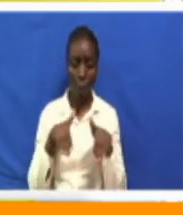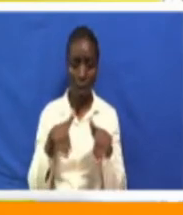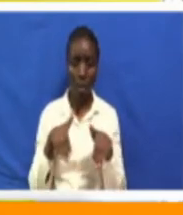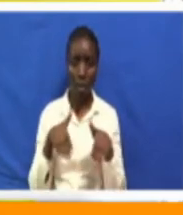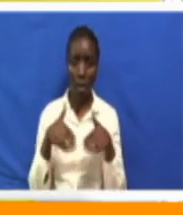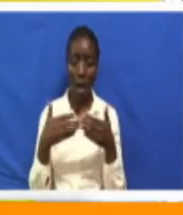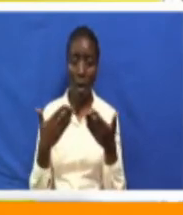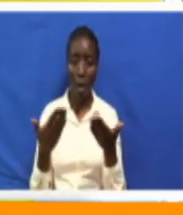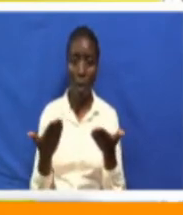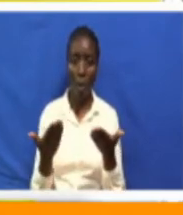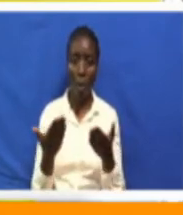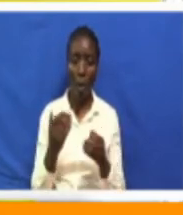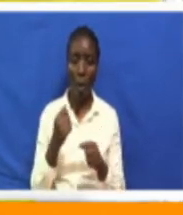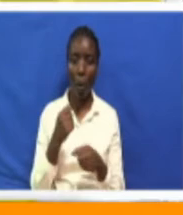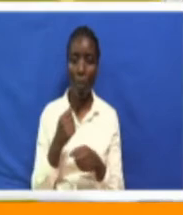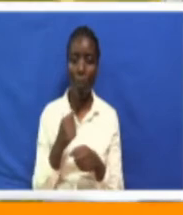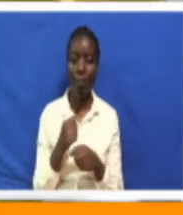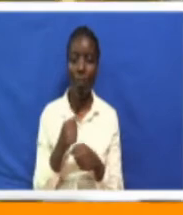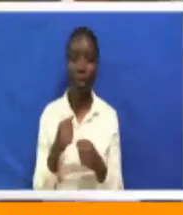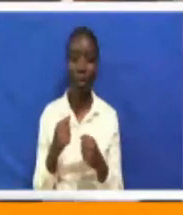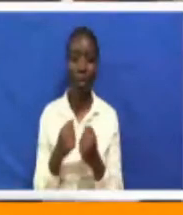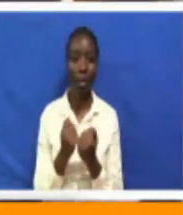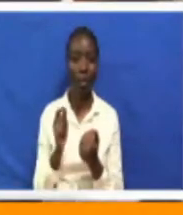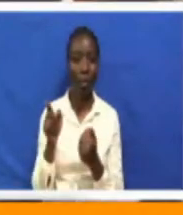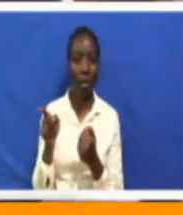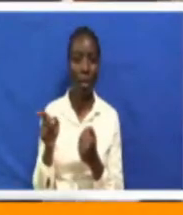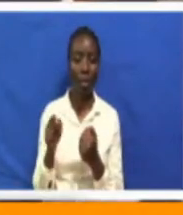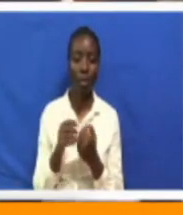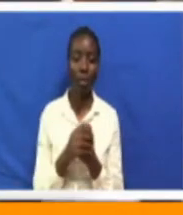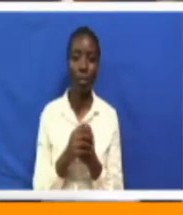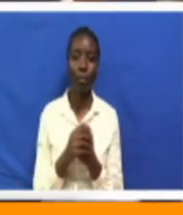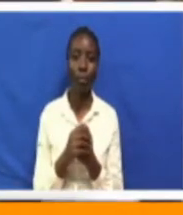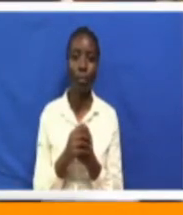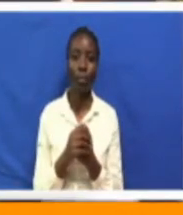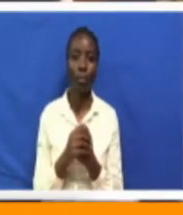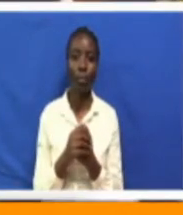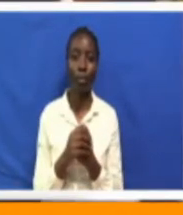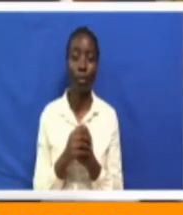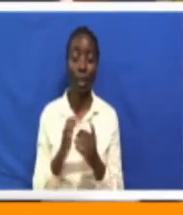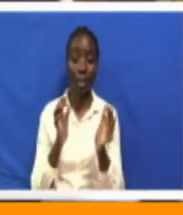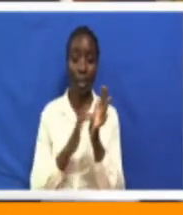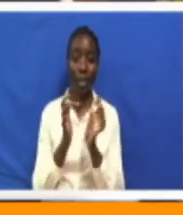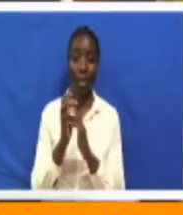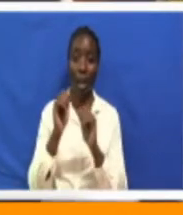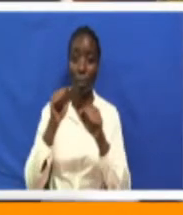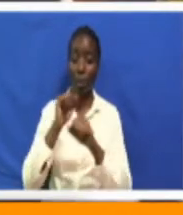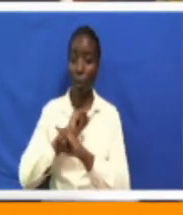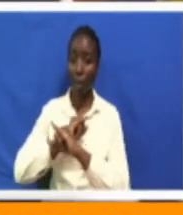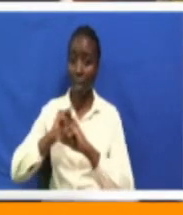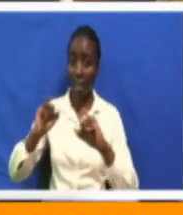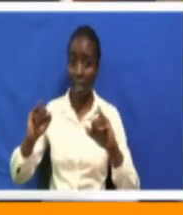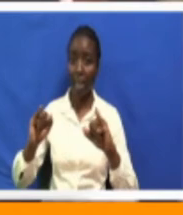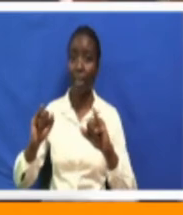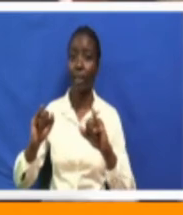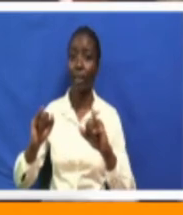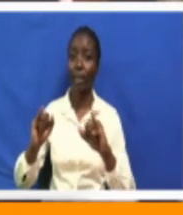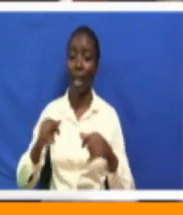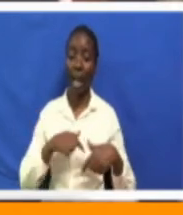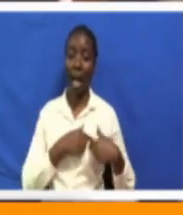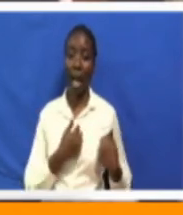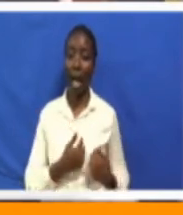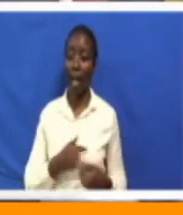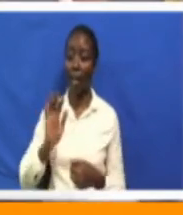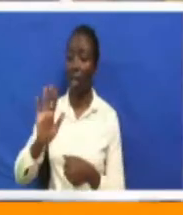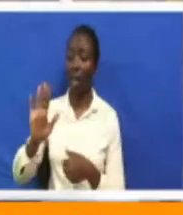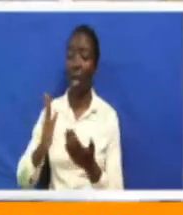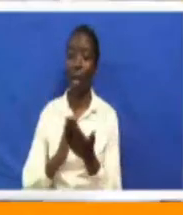make her make it make happen he would cleanse her heart of all its misery due